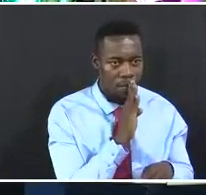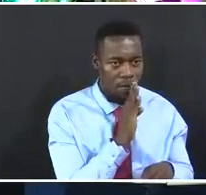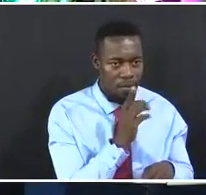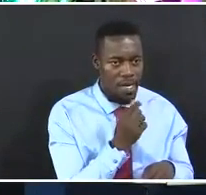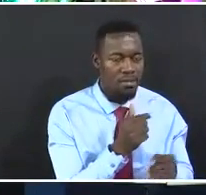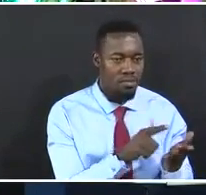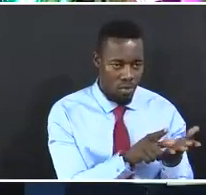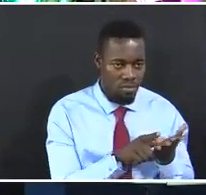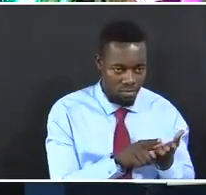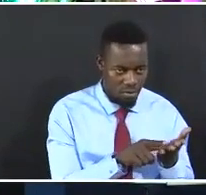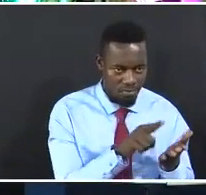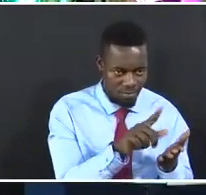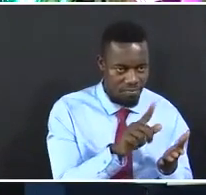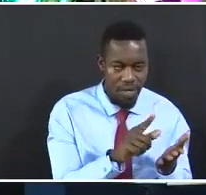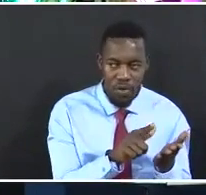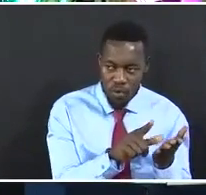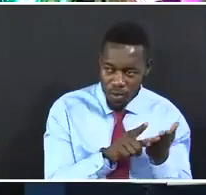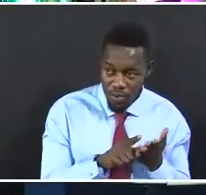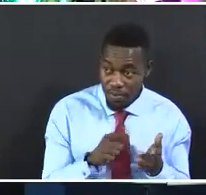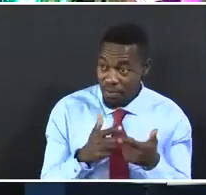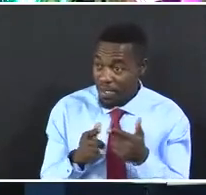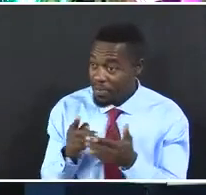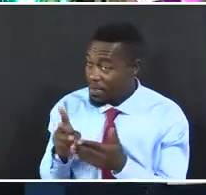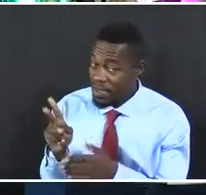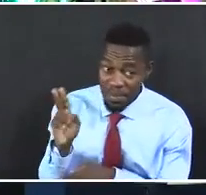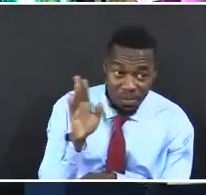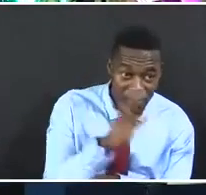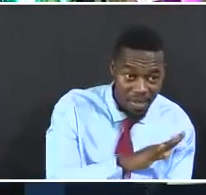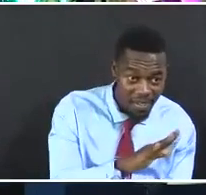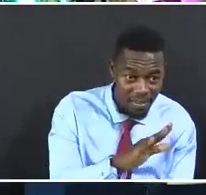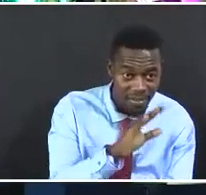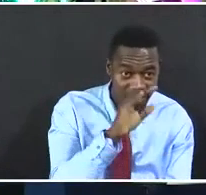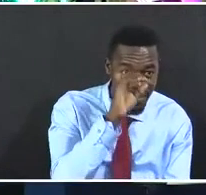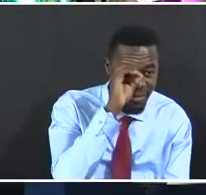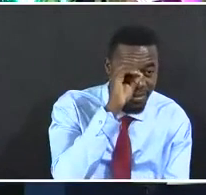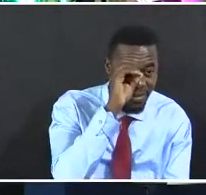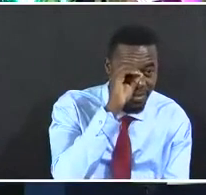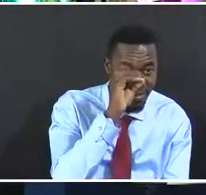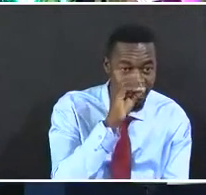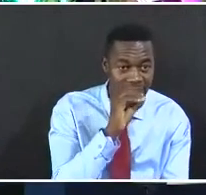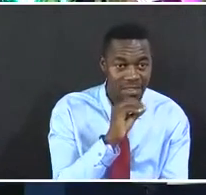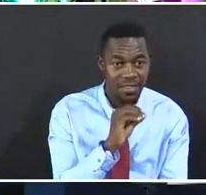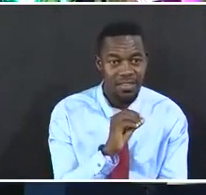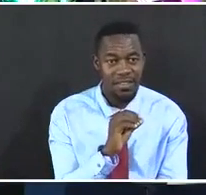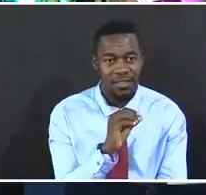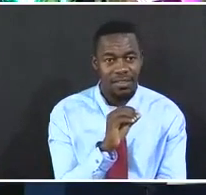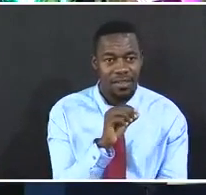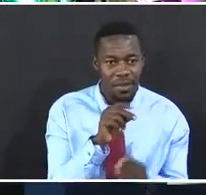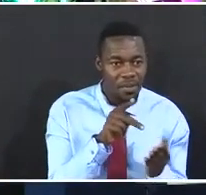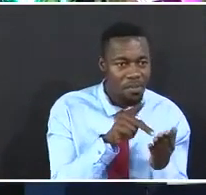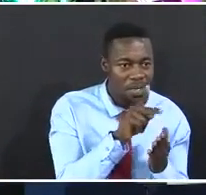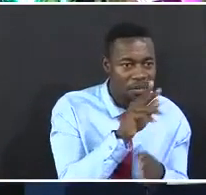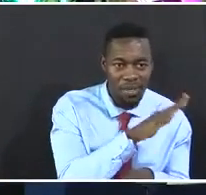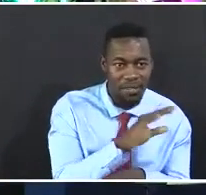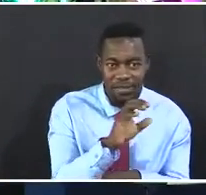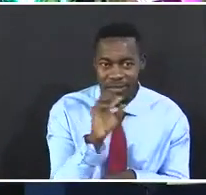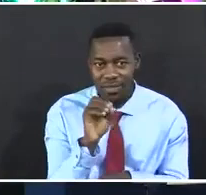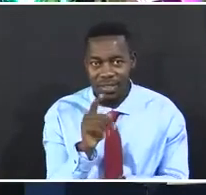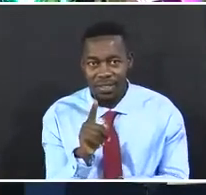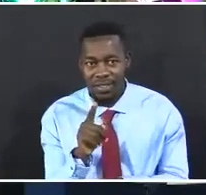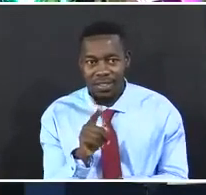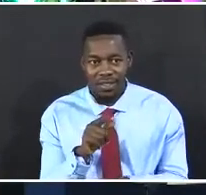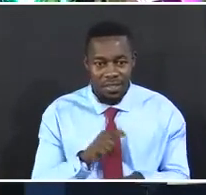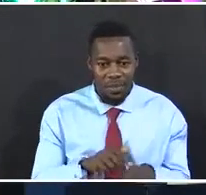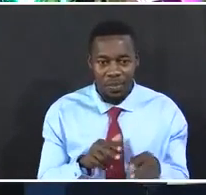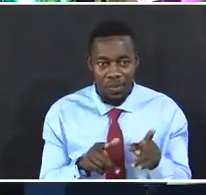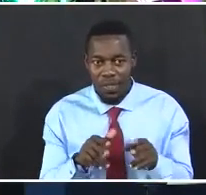they promise you they are going to return the following day. You never get to see it. The next thing, you know, when they see you here in these streets that we have in here, you